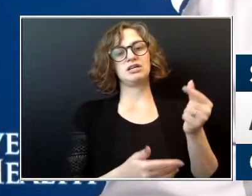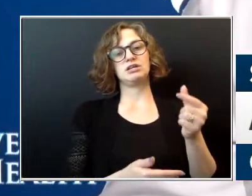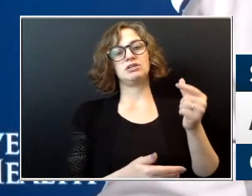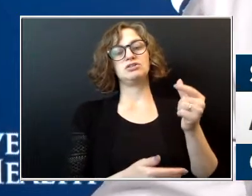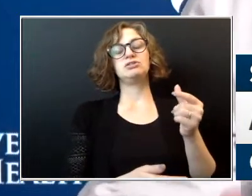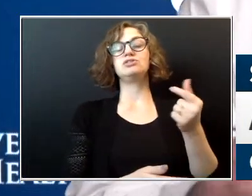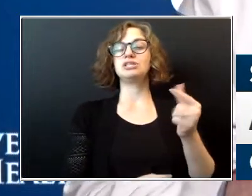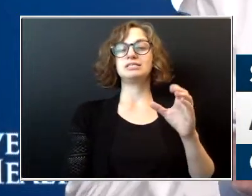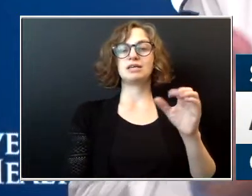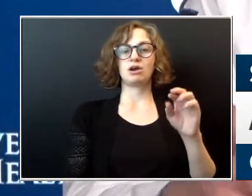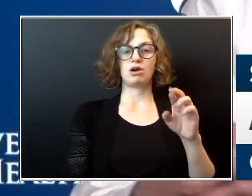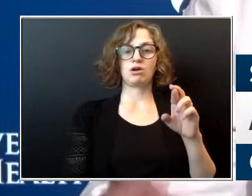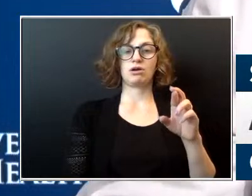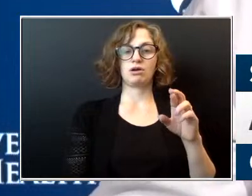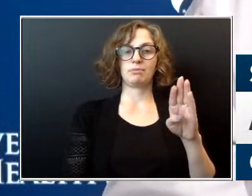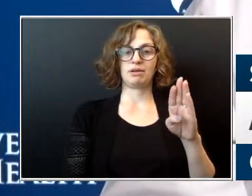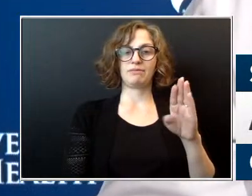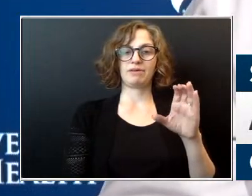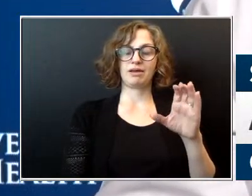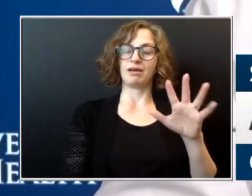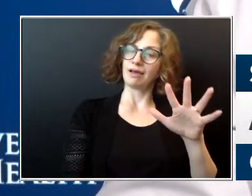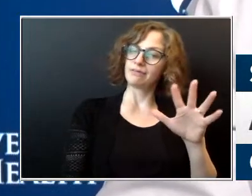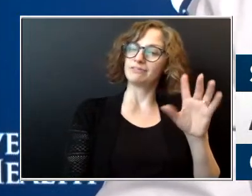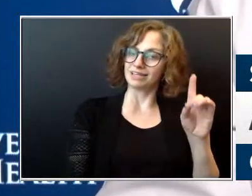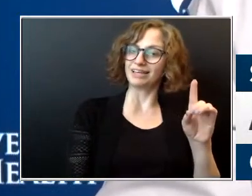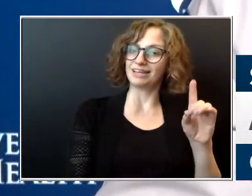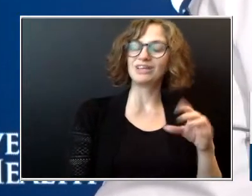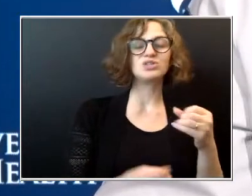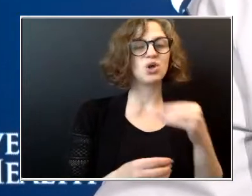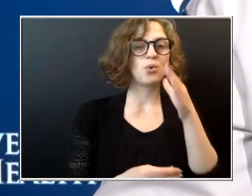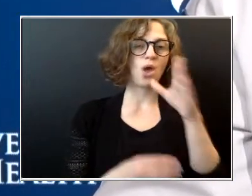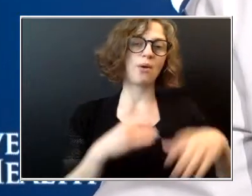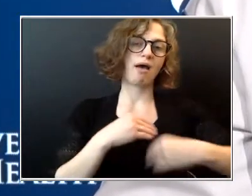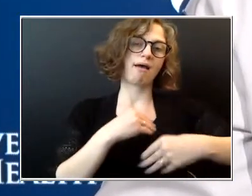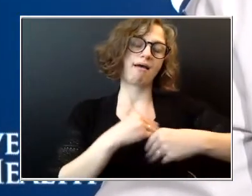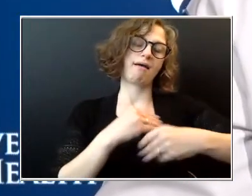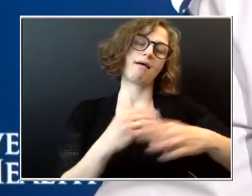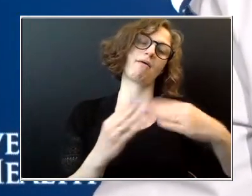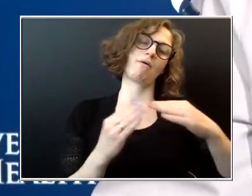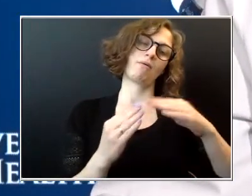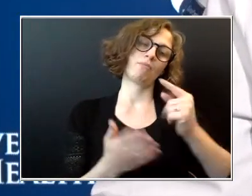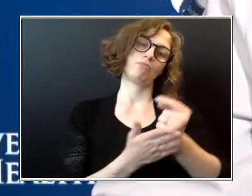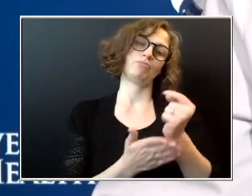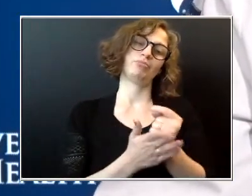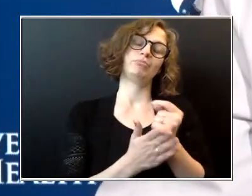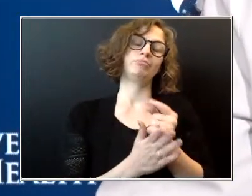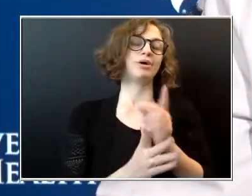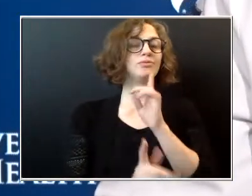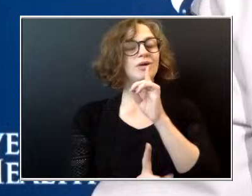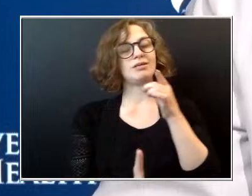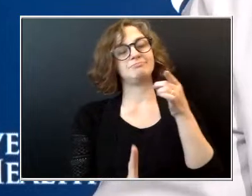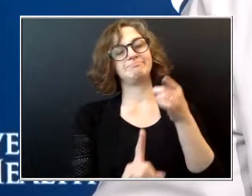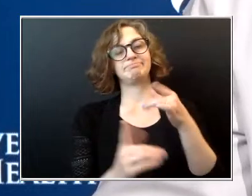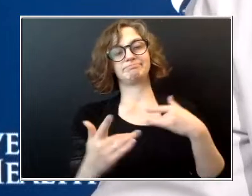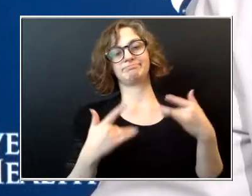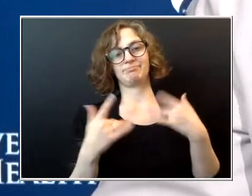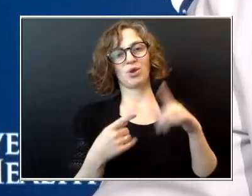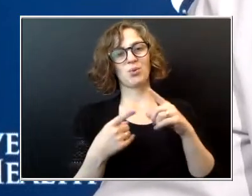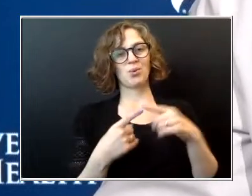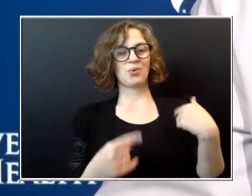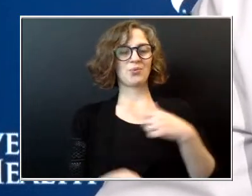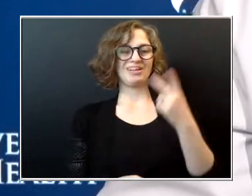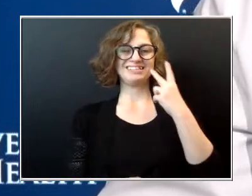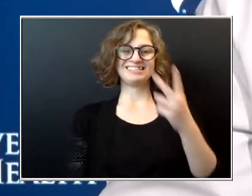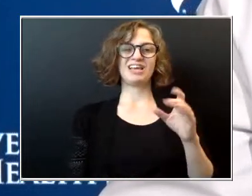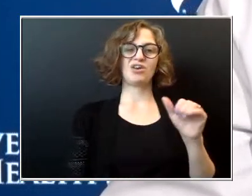the GPRC5D, so we will add more treatments. Yeah. But the main excitement, I think, is going to be when we start seeing the CAR T moving a little bit earlier lines, which I